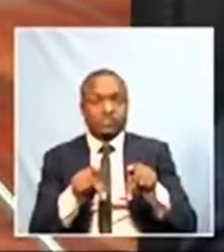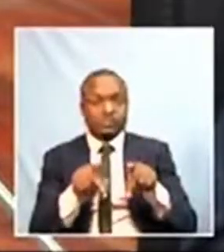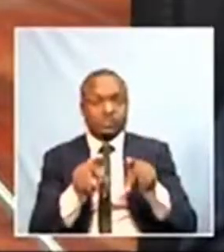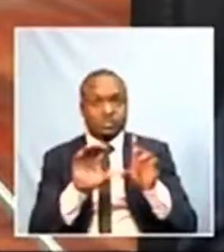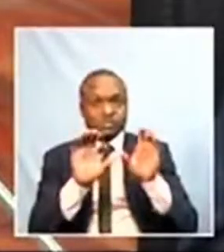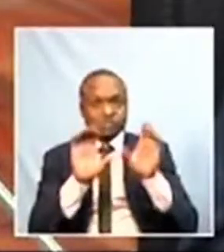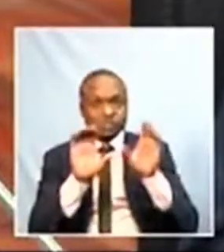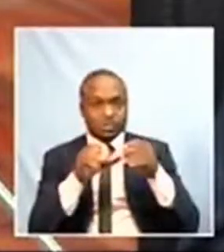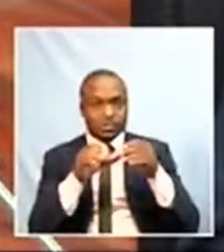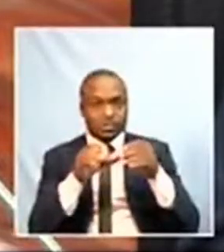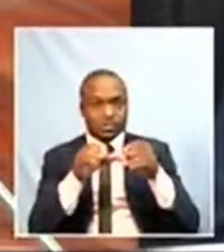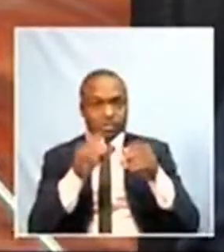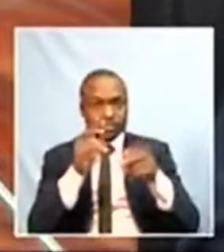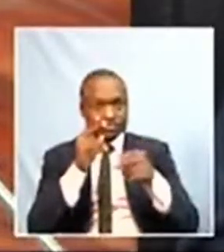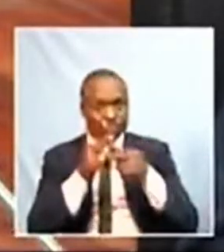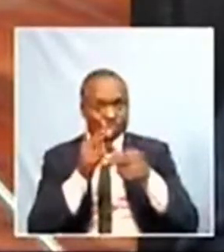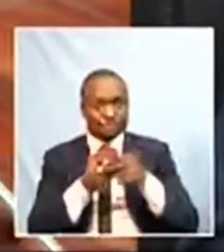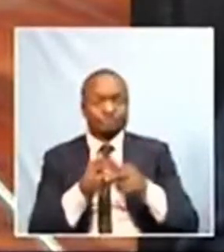clubs' names.